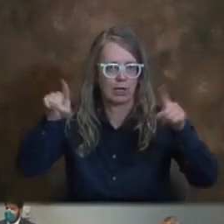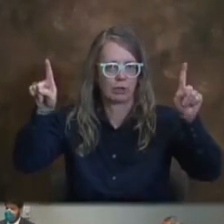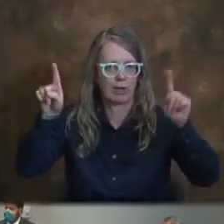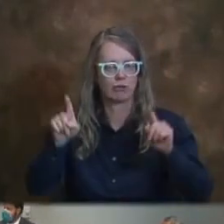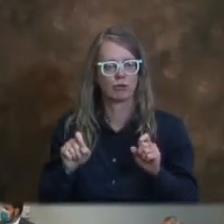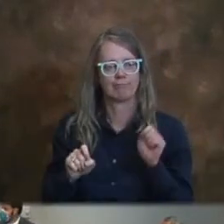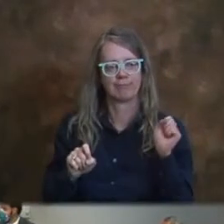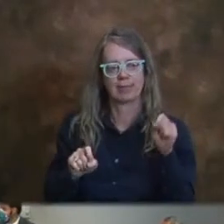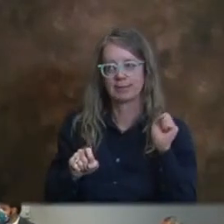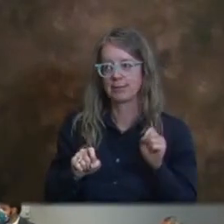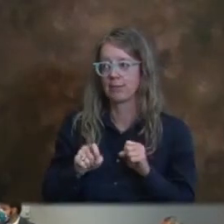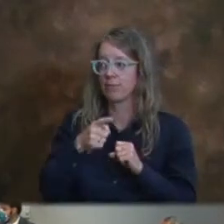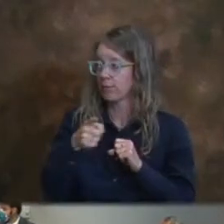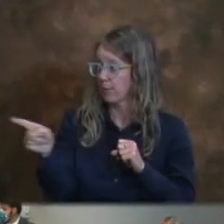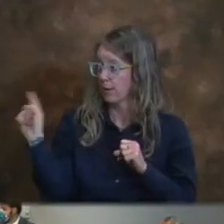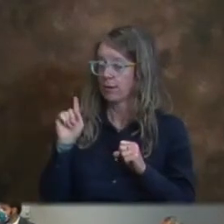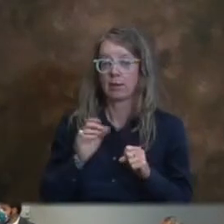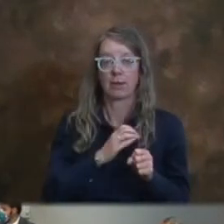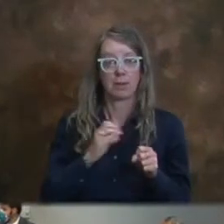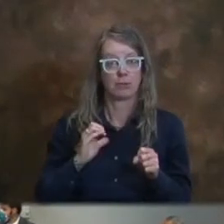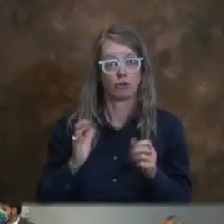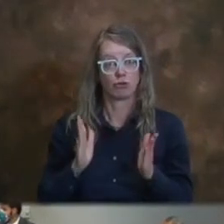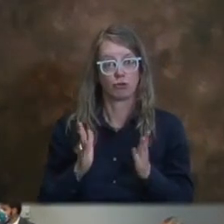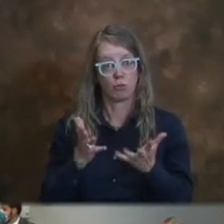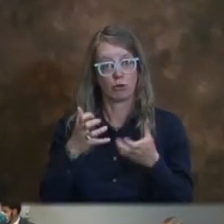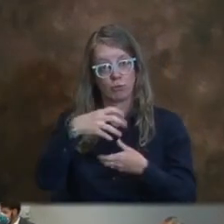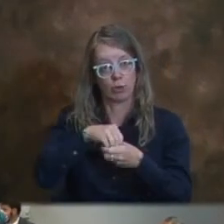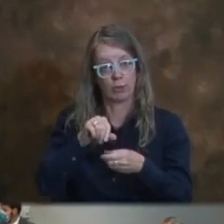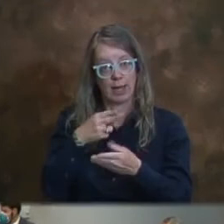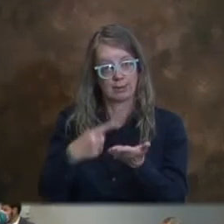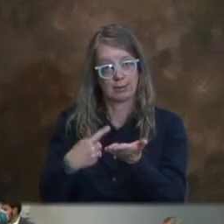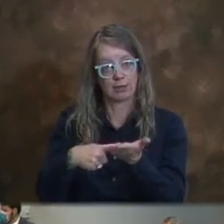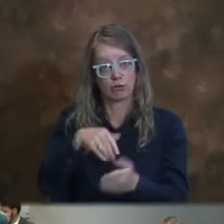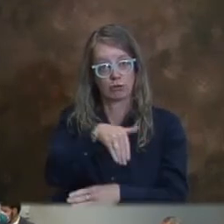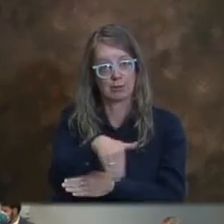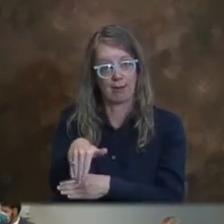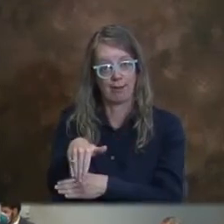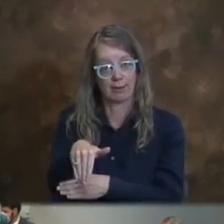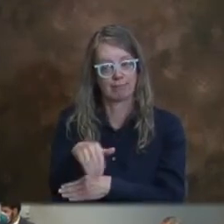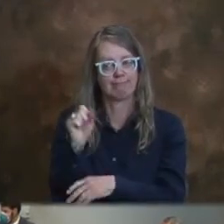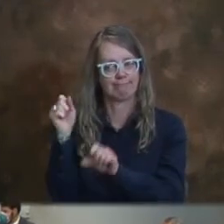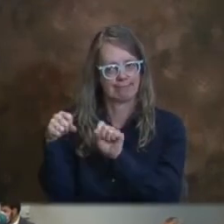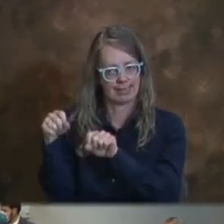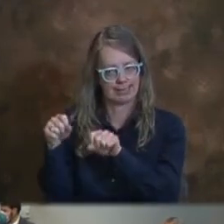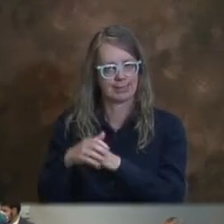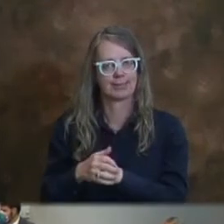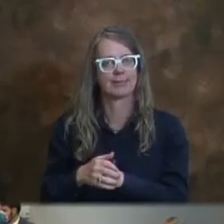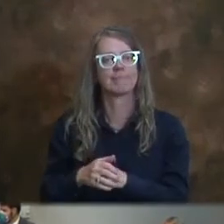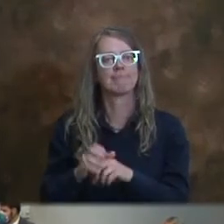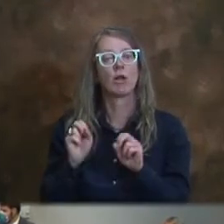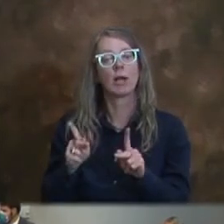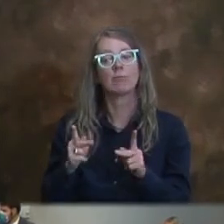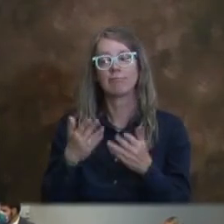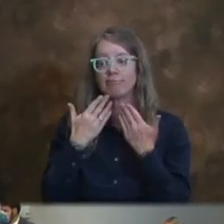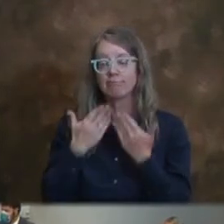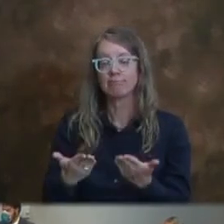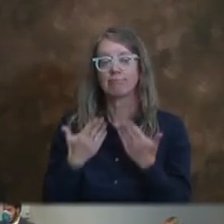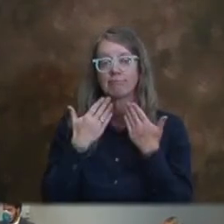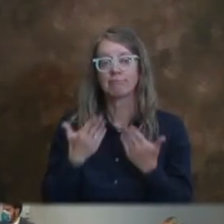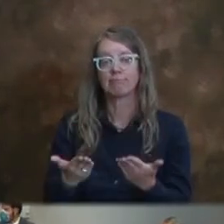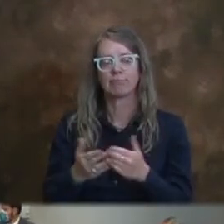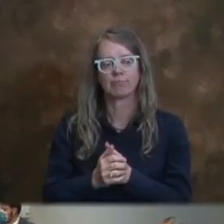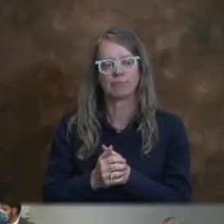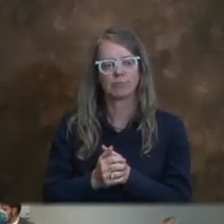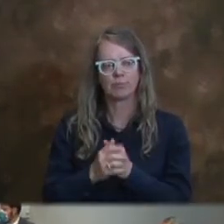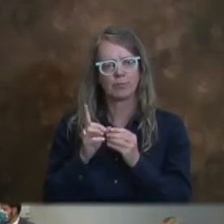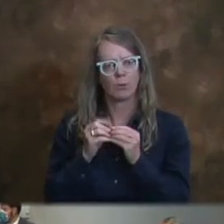there consensus to include that in the discussion this evening? Great. Thank you. And there was one